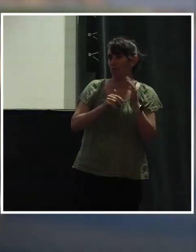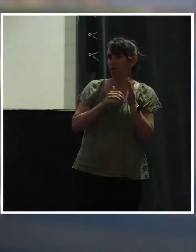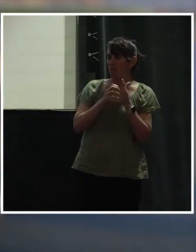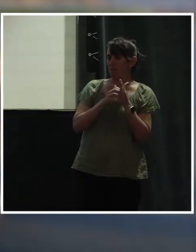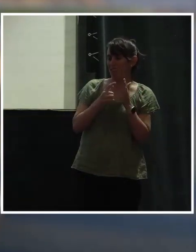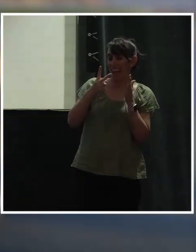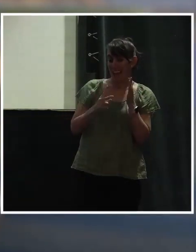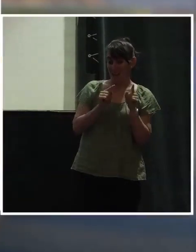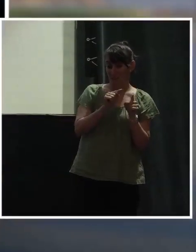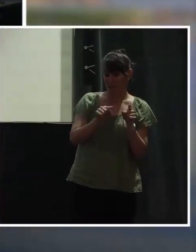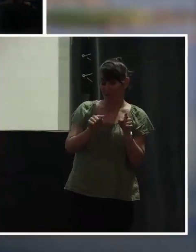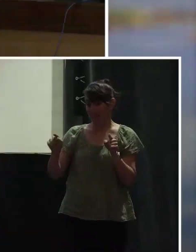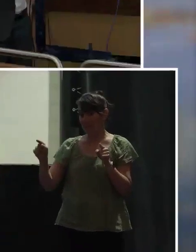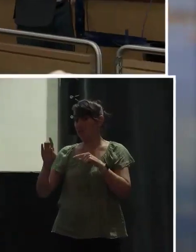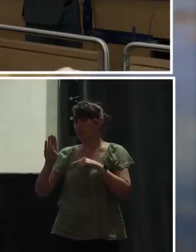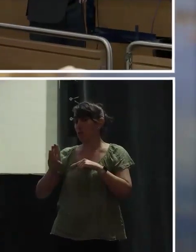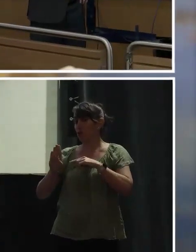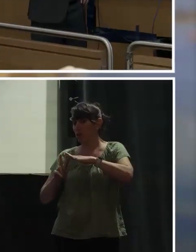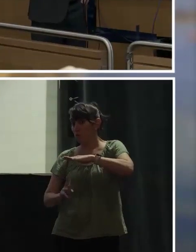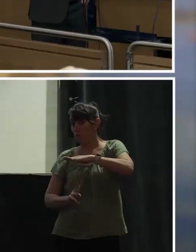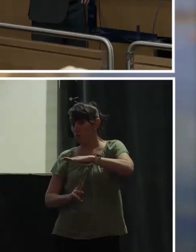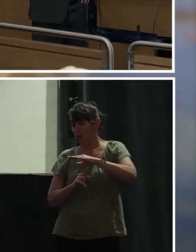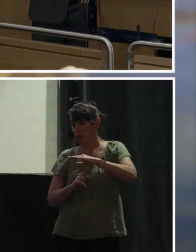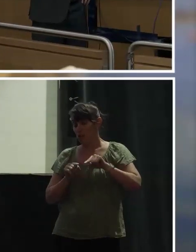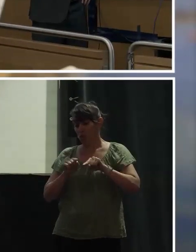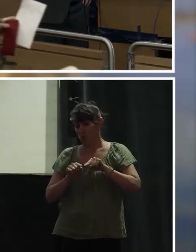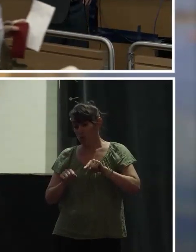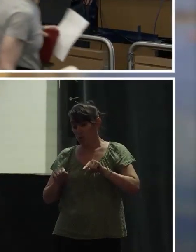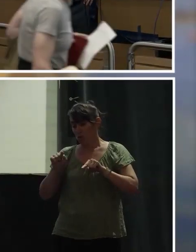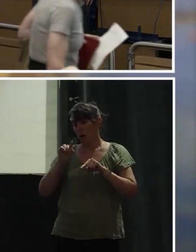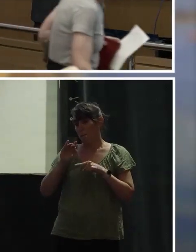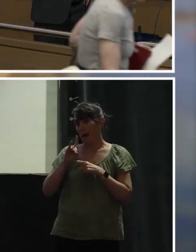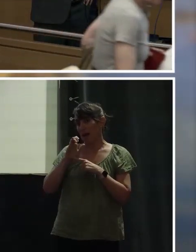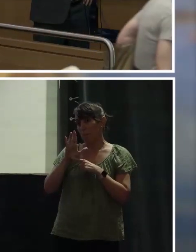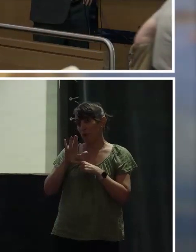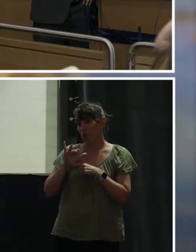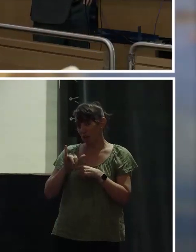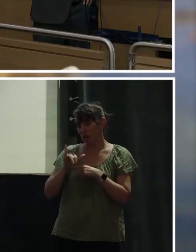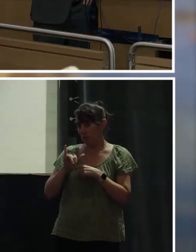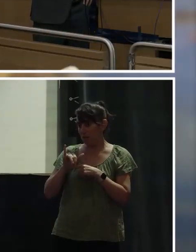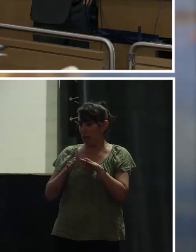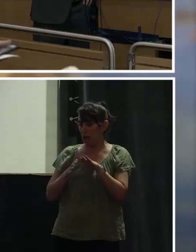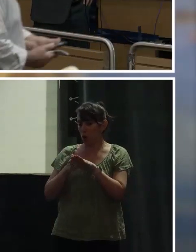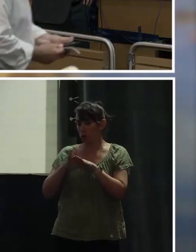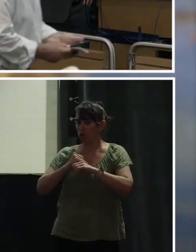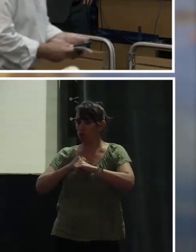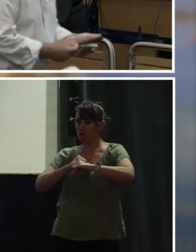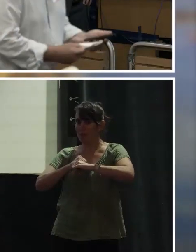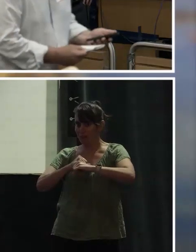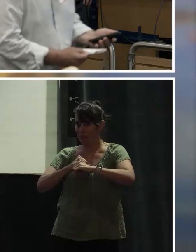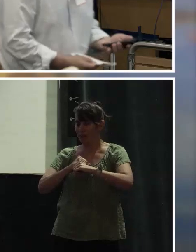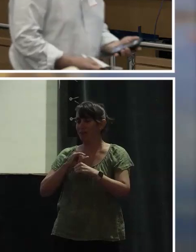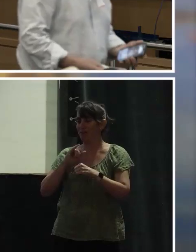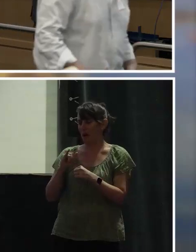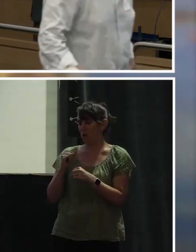these efforts. So the Brooklyn Bridge to Montgomery Coastal Resilience broke ground about a year and a half ago. More recently, the